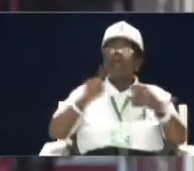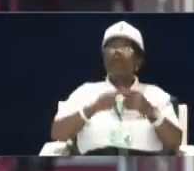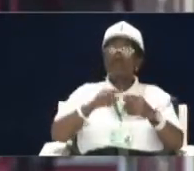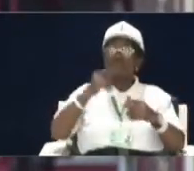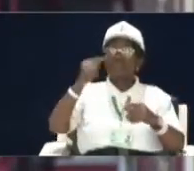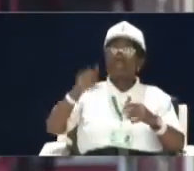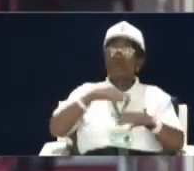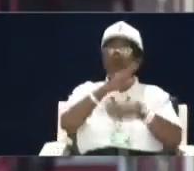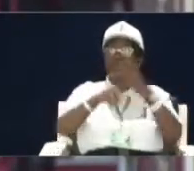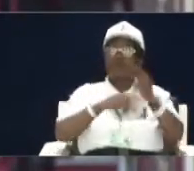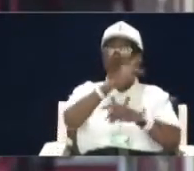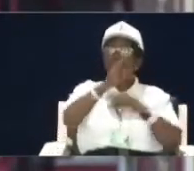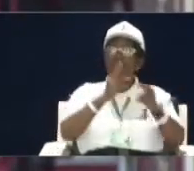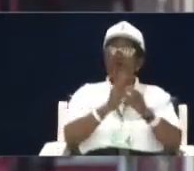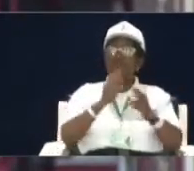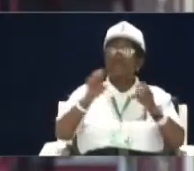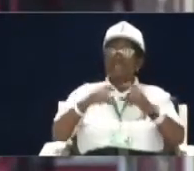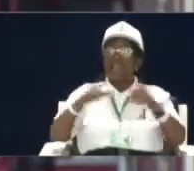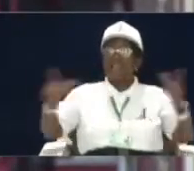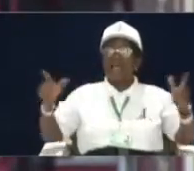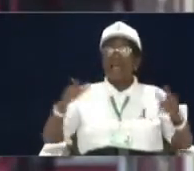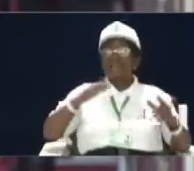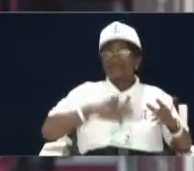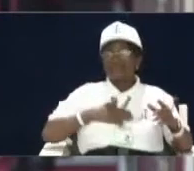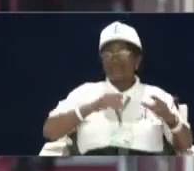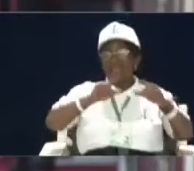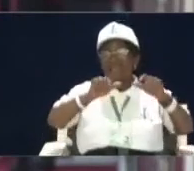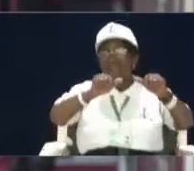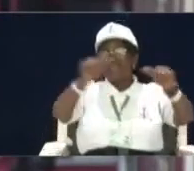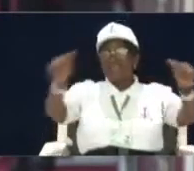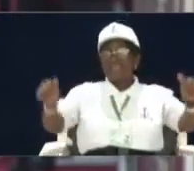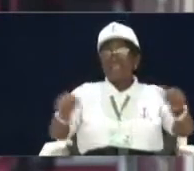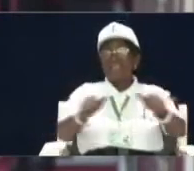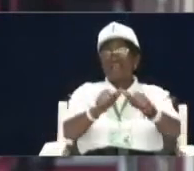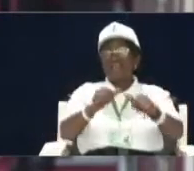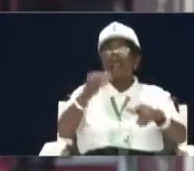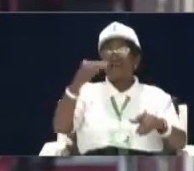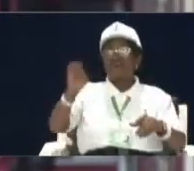Enlarge my area of influence.